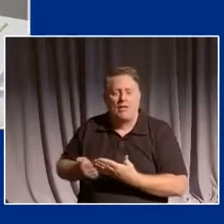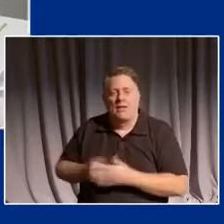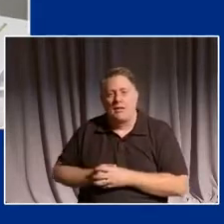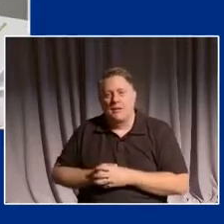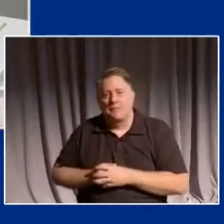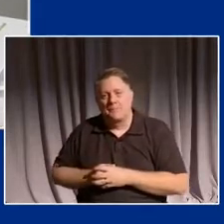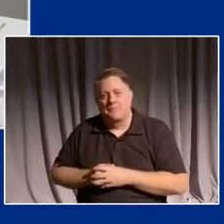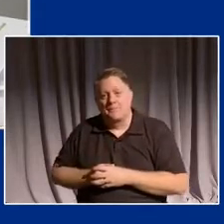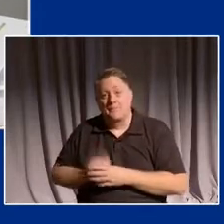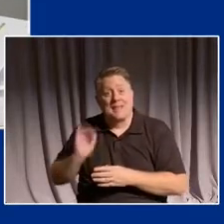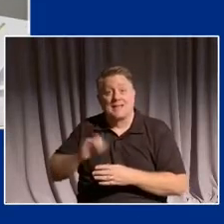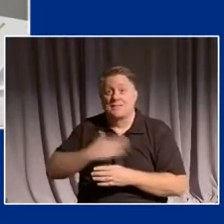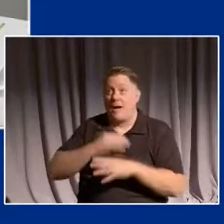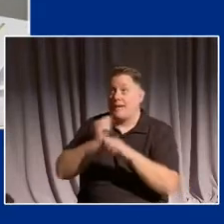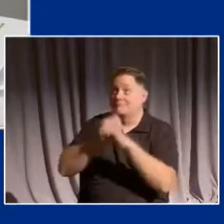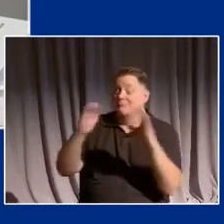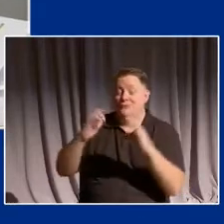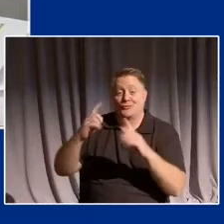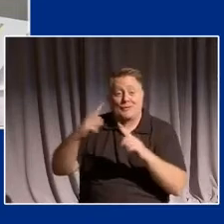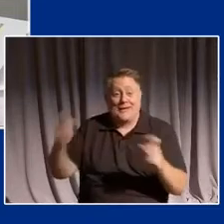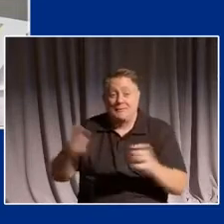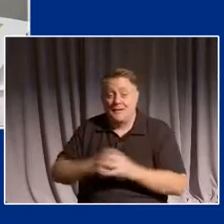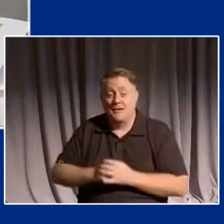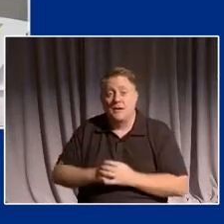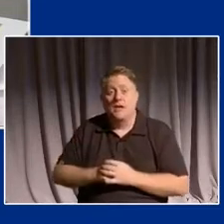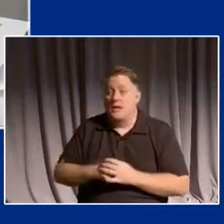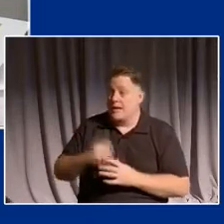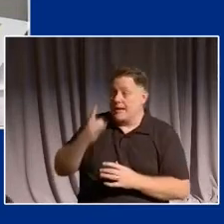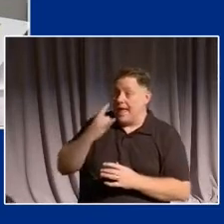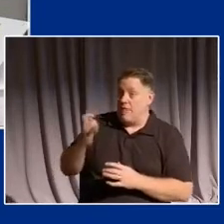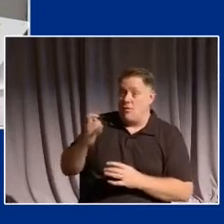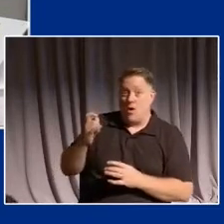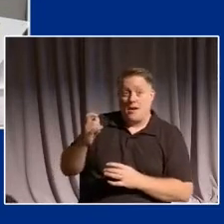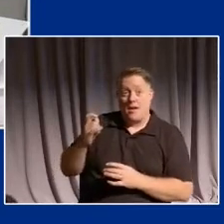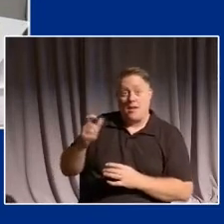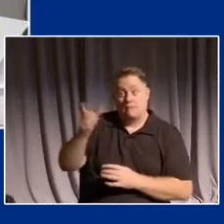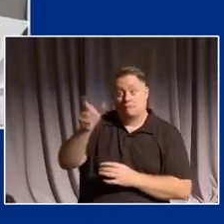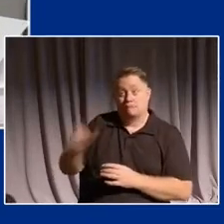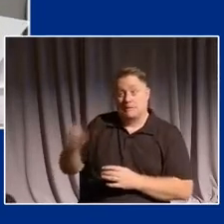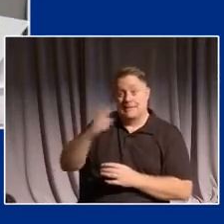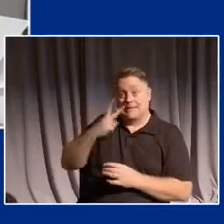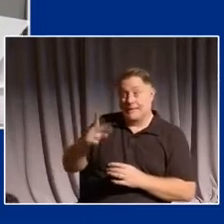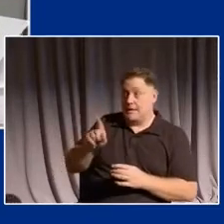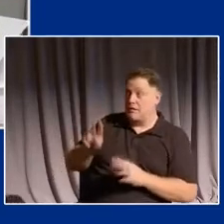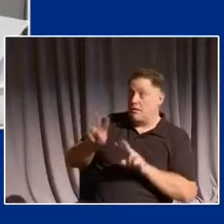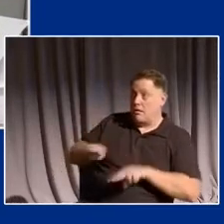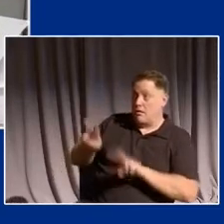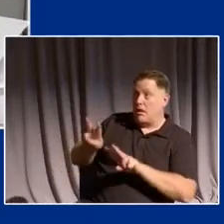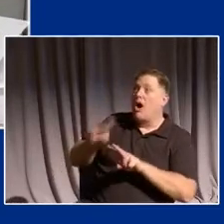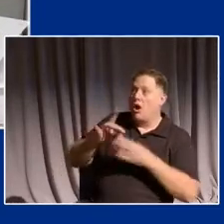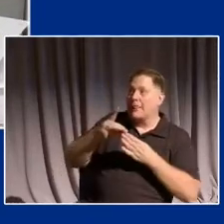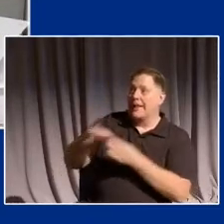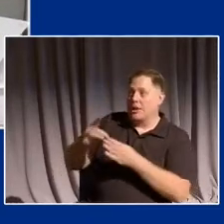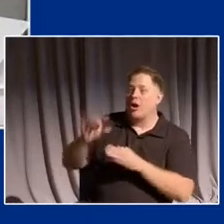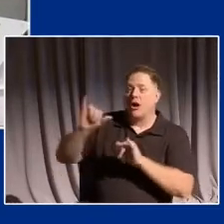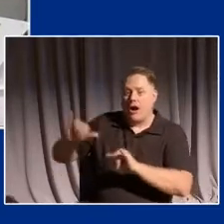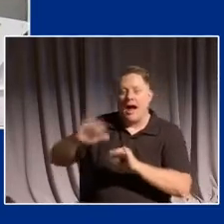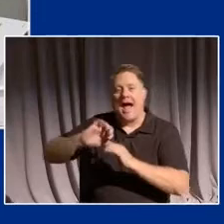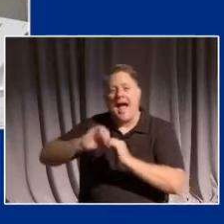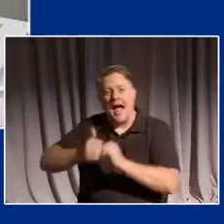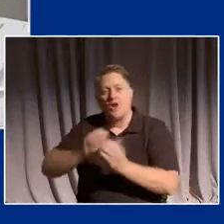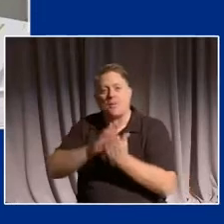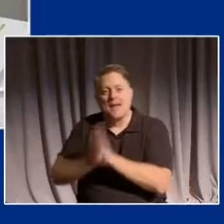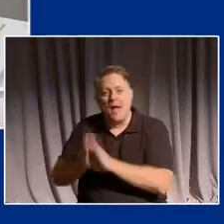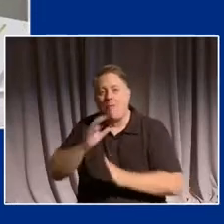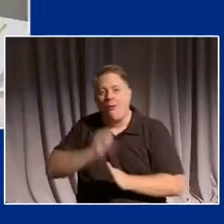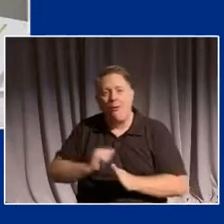is really my dream, that California is seen as the leader in how to grow old gracefully, how to grow